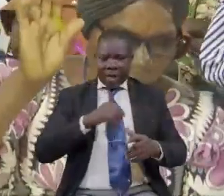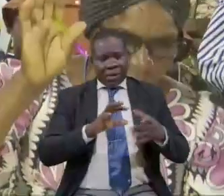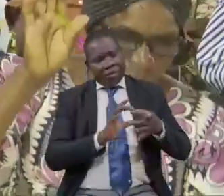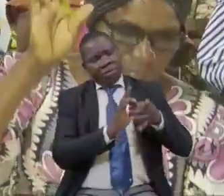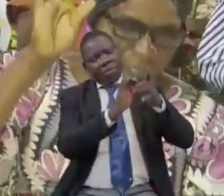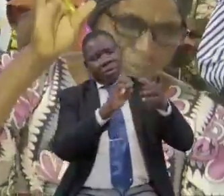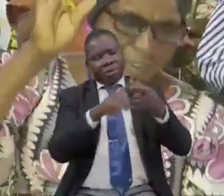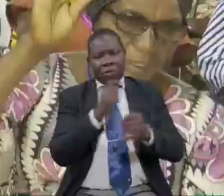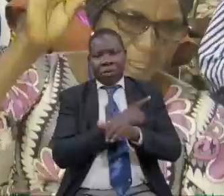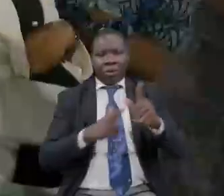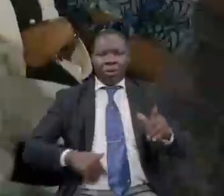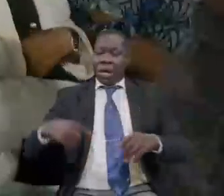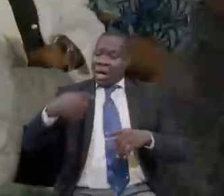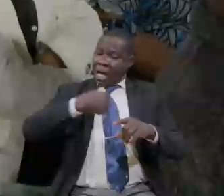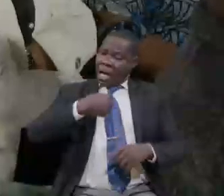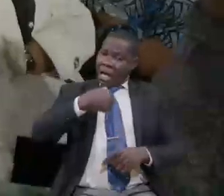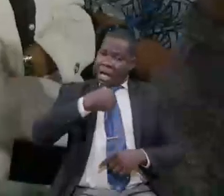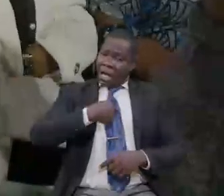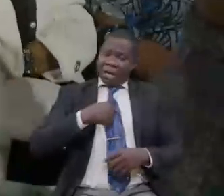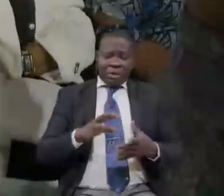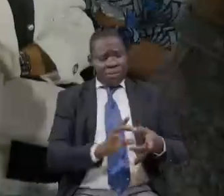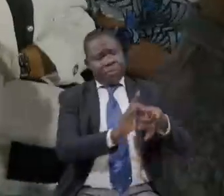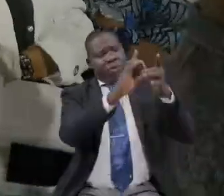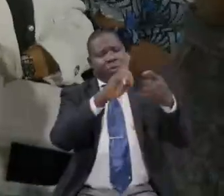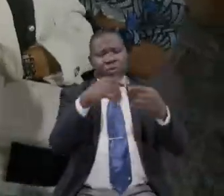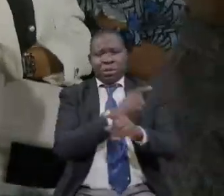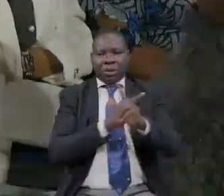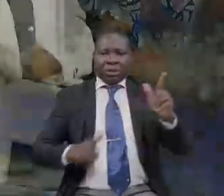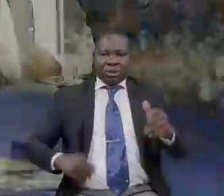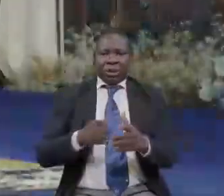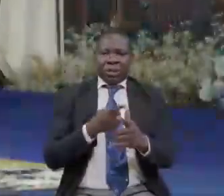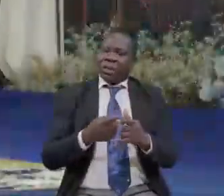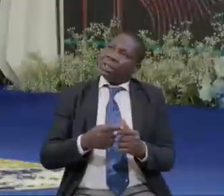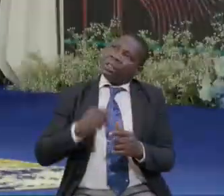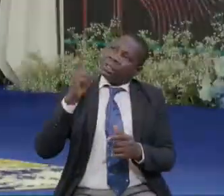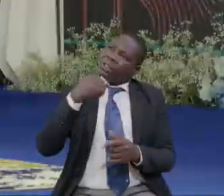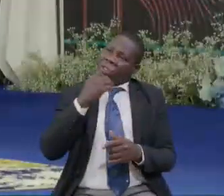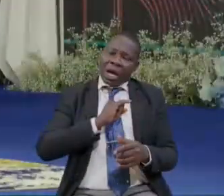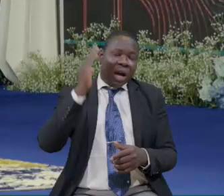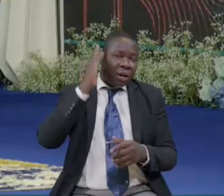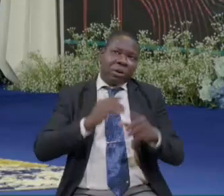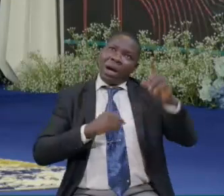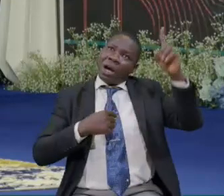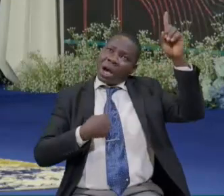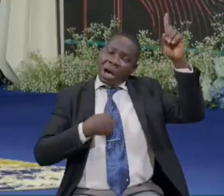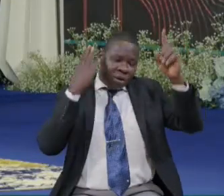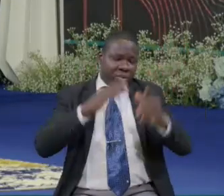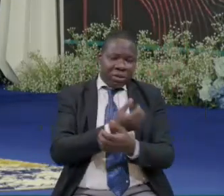I belong to the Lord. And then he says, I will save them out of their